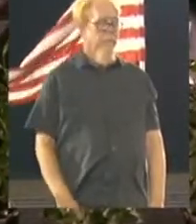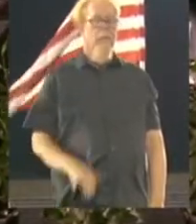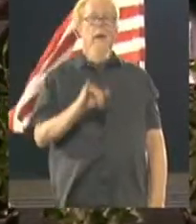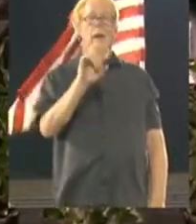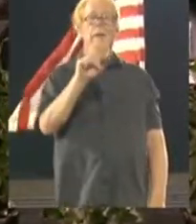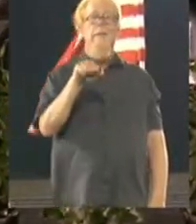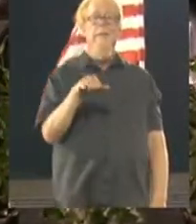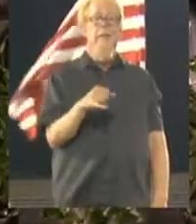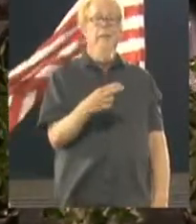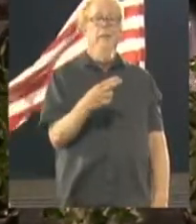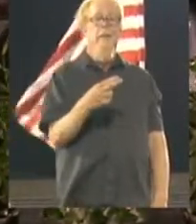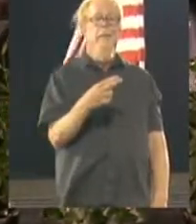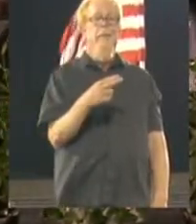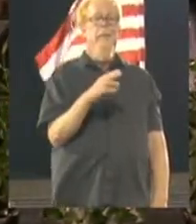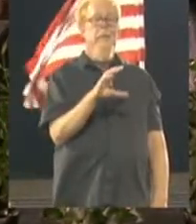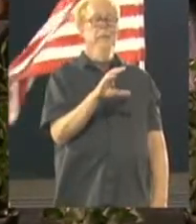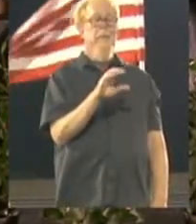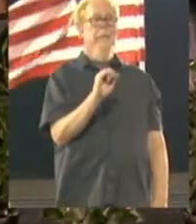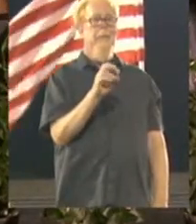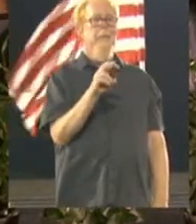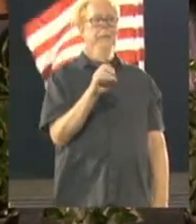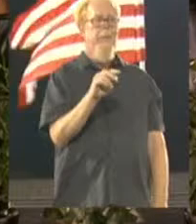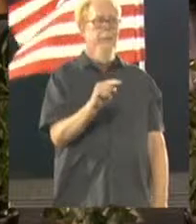Isaiah Sivek.